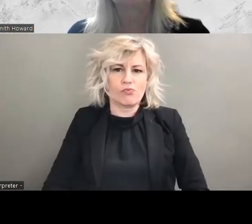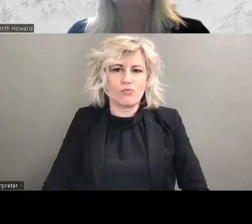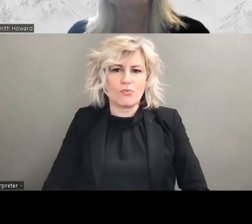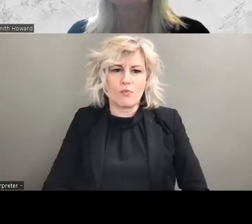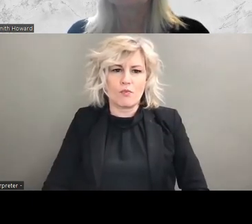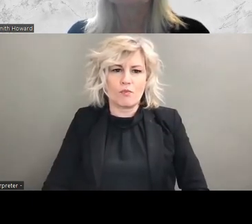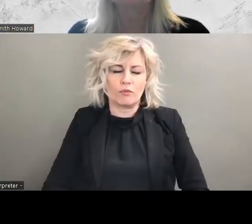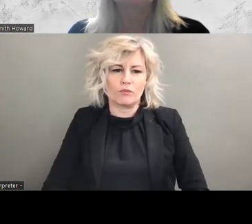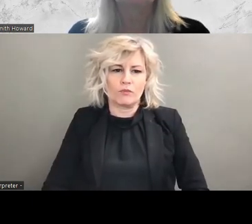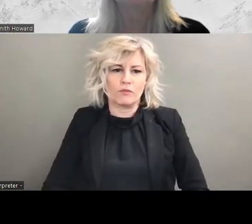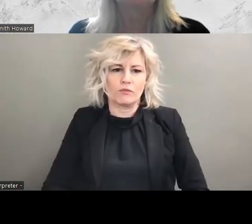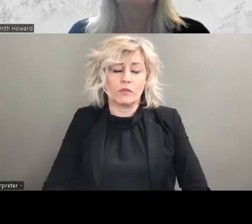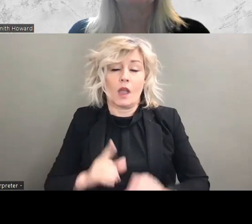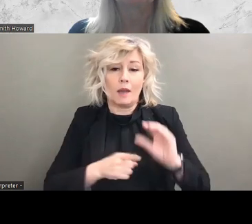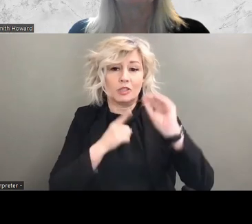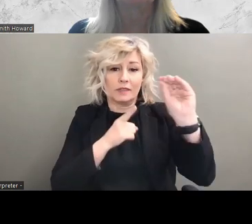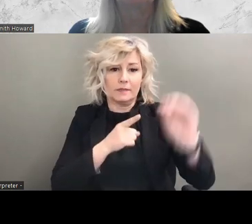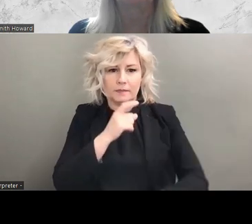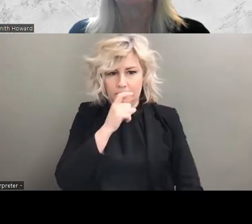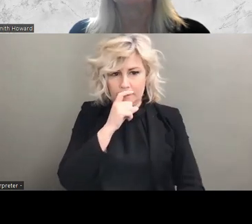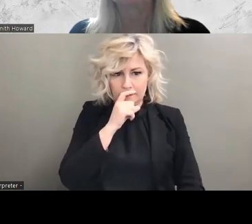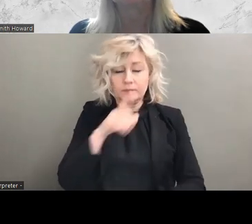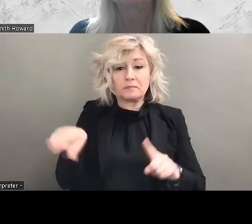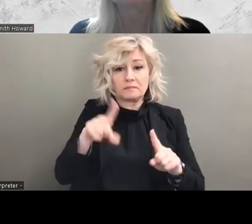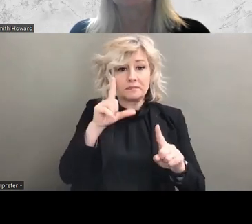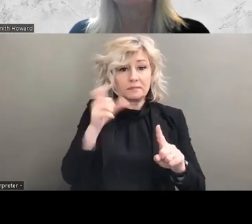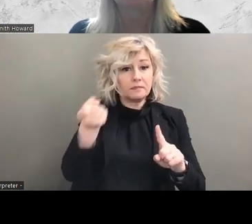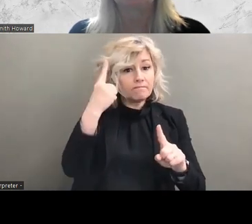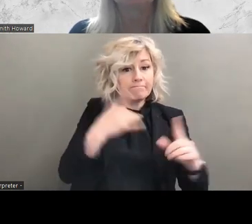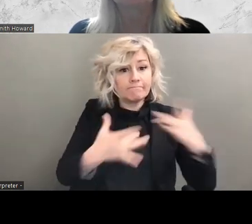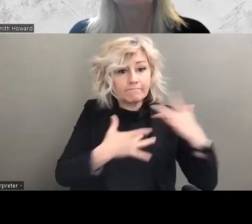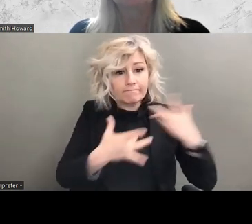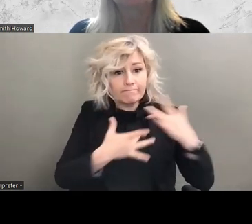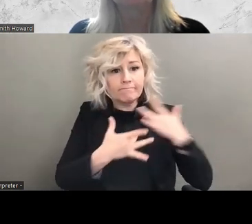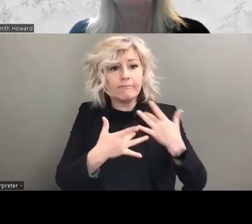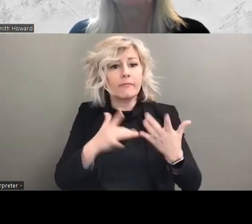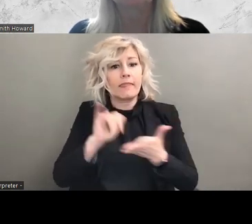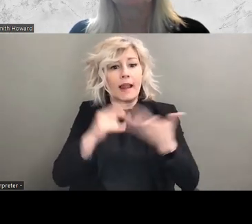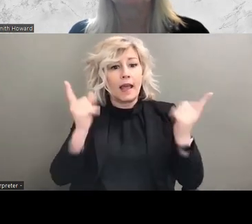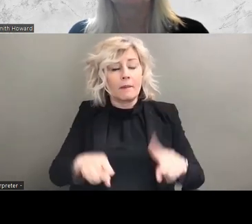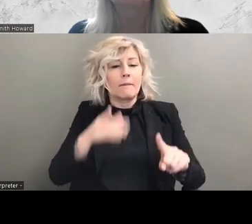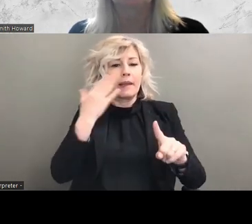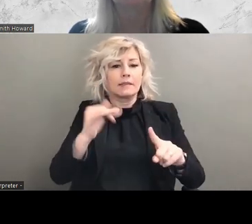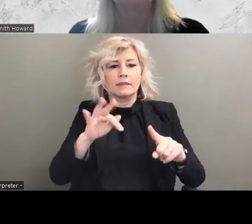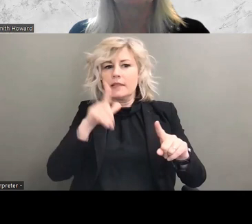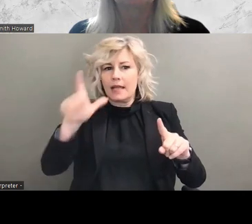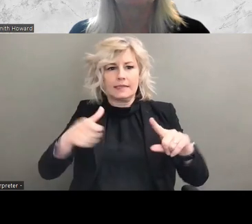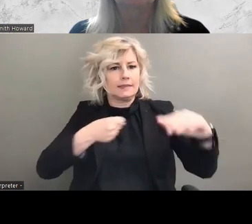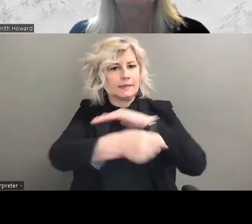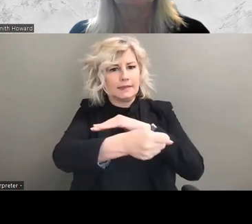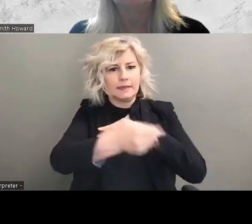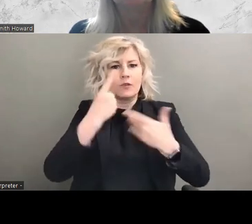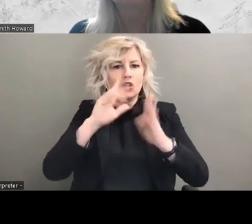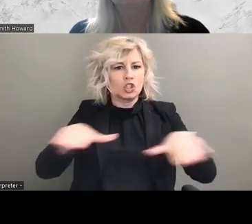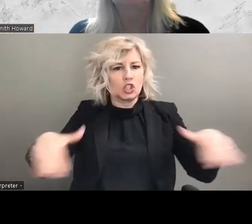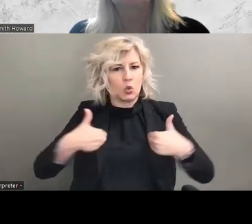So the learning objectives for today, participants will understand the concerns posed by unnecessary institutionalization of children and youth with